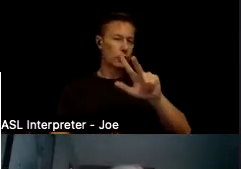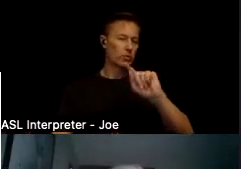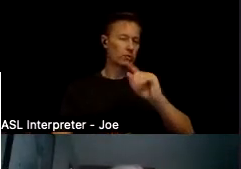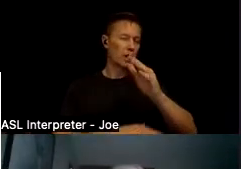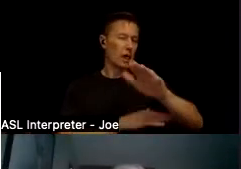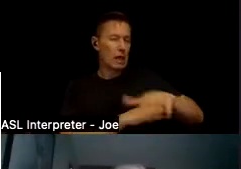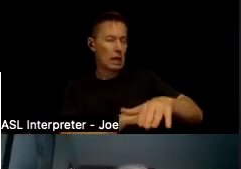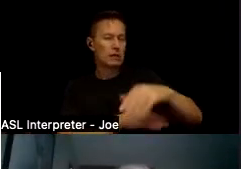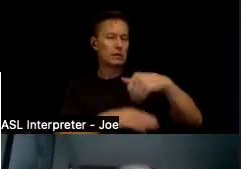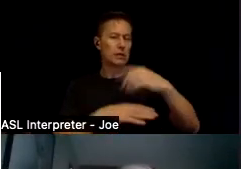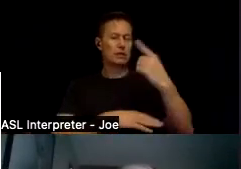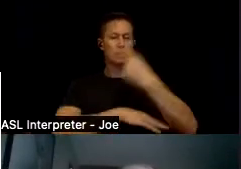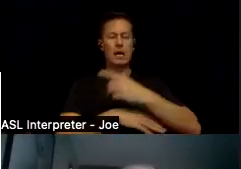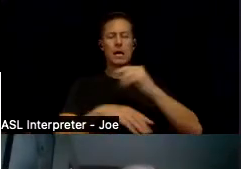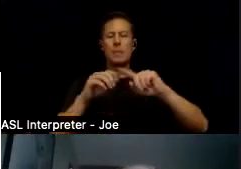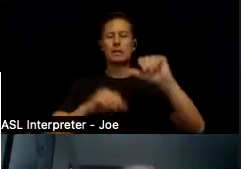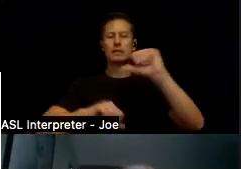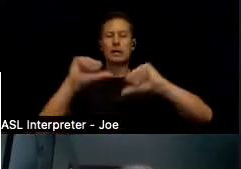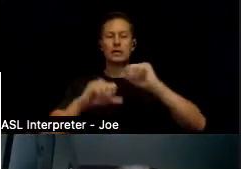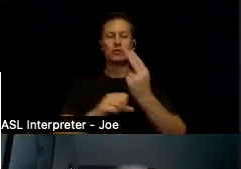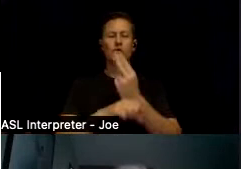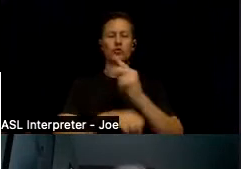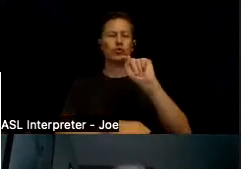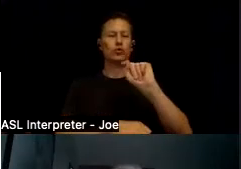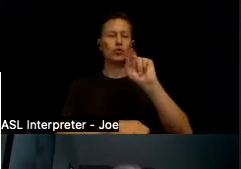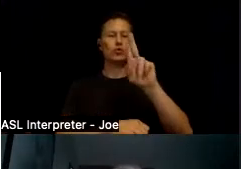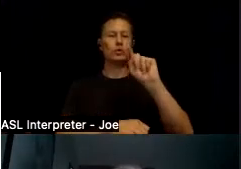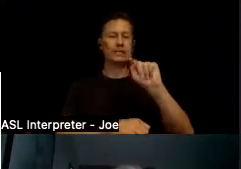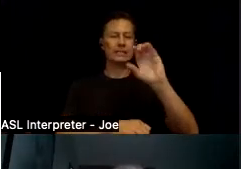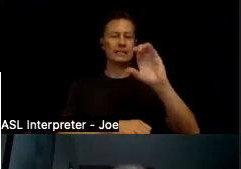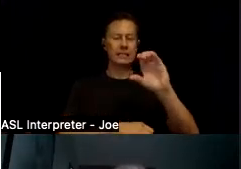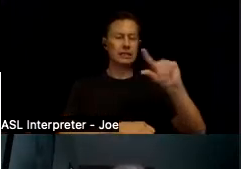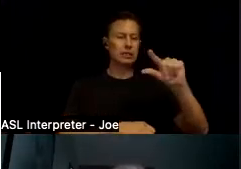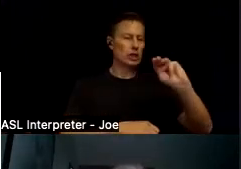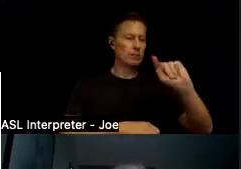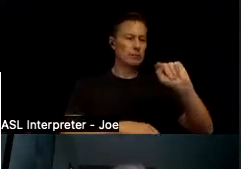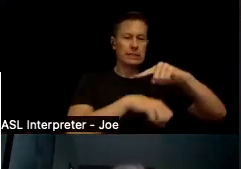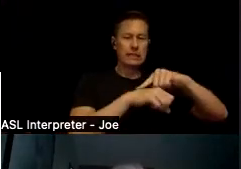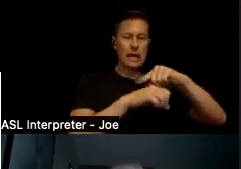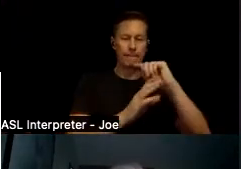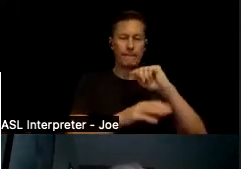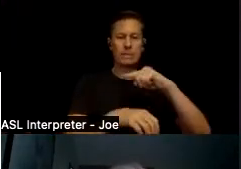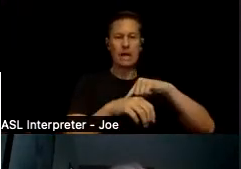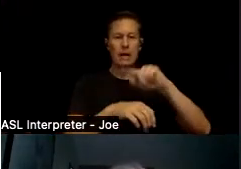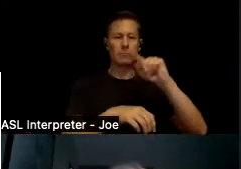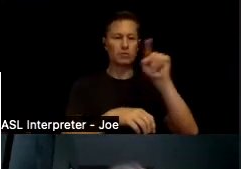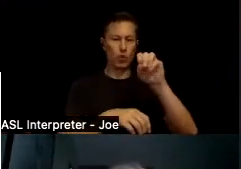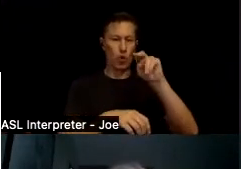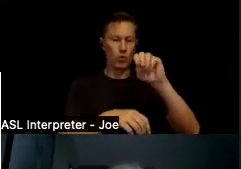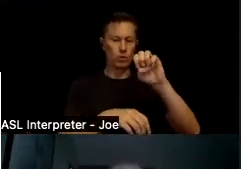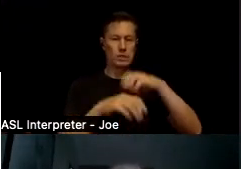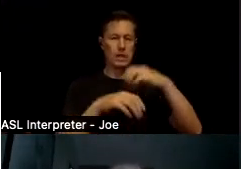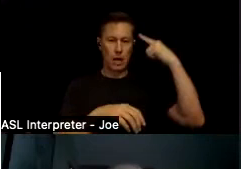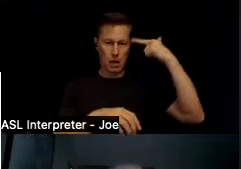local time, but scientists used UTC or GMT, basically the time in London, and it was already the